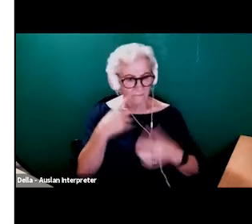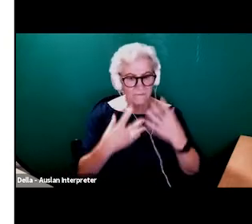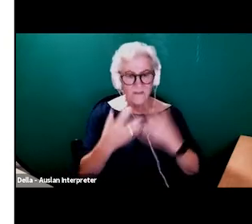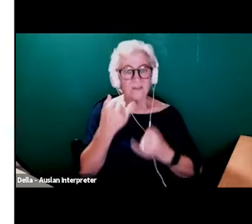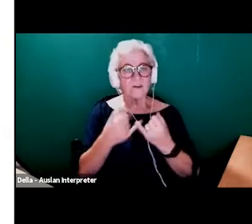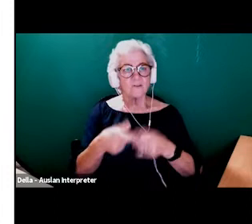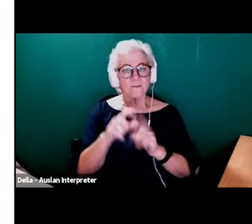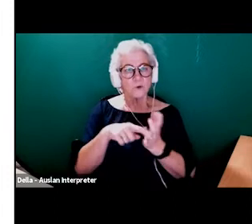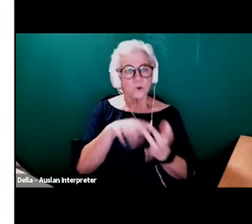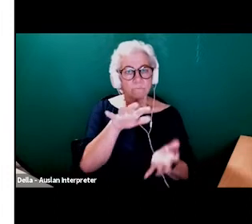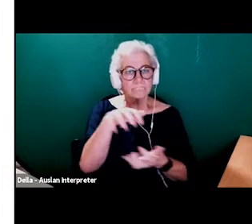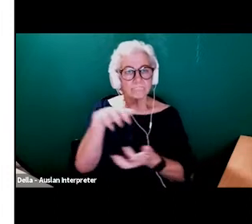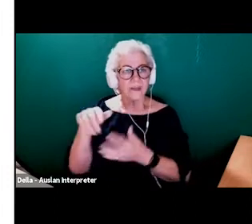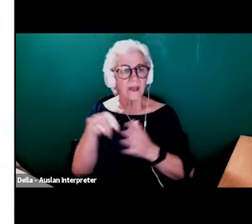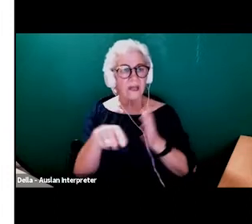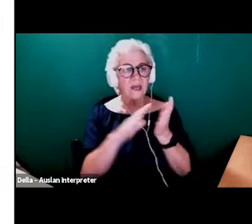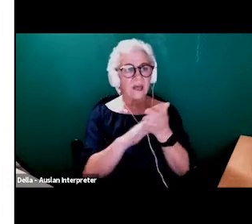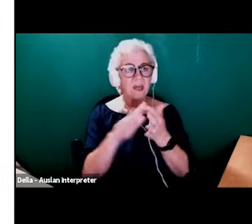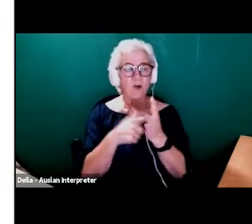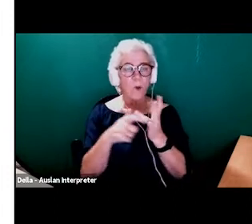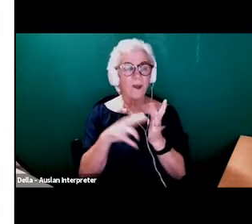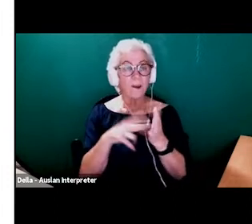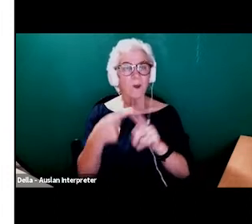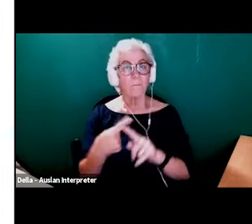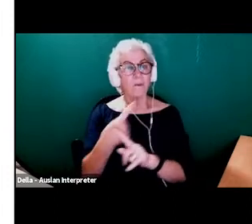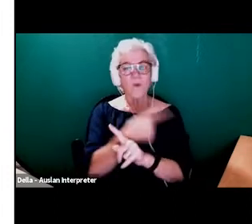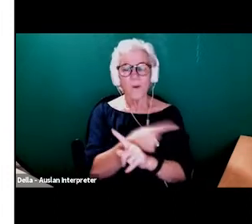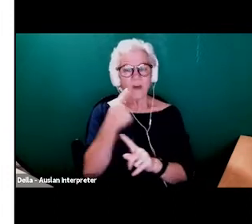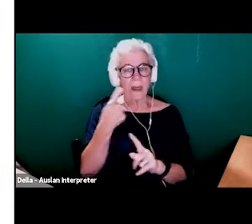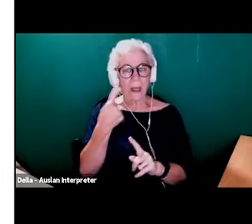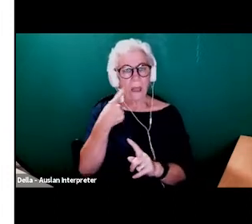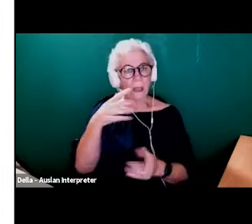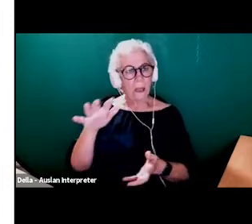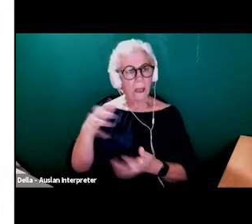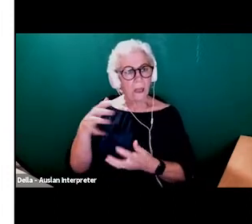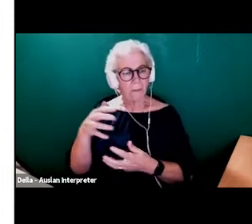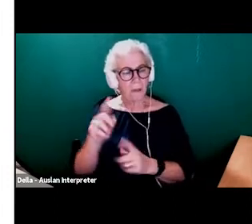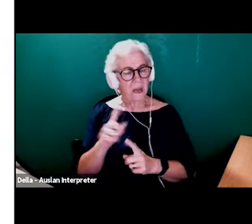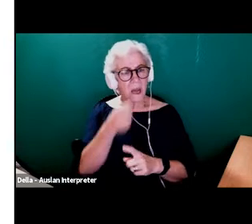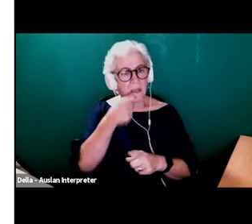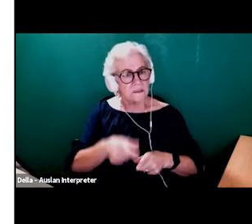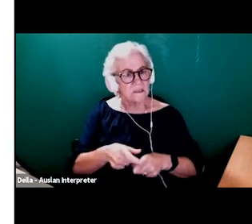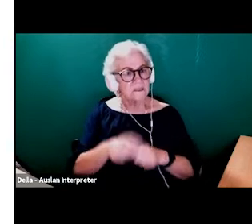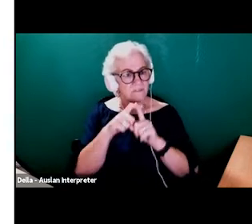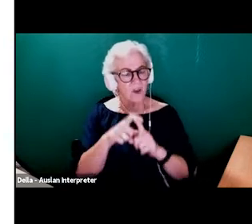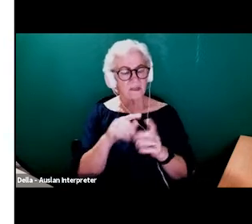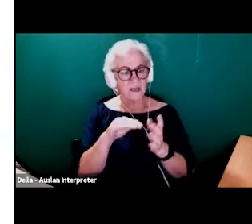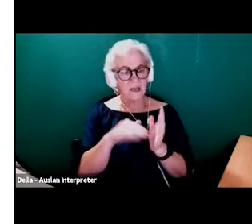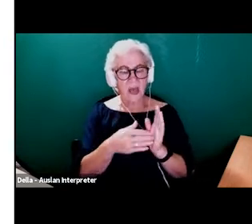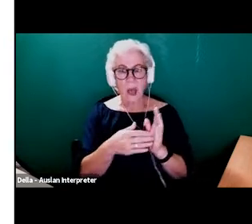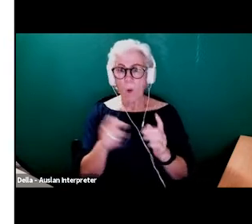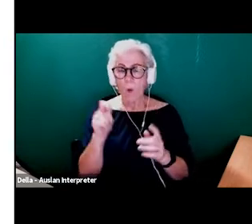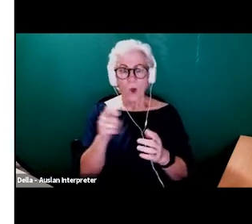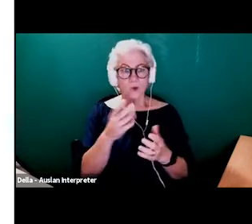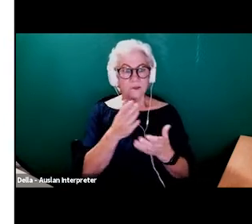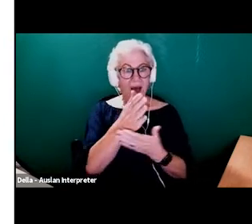to obtain heroin, whereas it had been very easily available before. We saw heroin purity halving at the street level and price